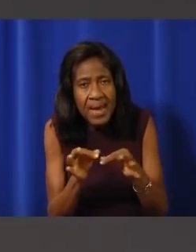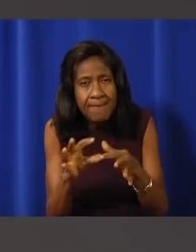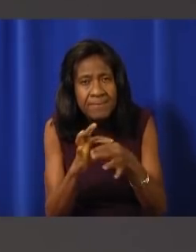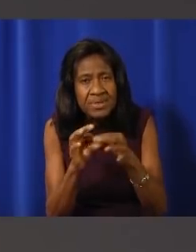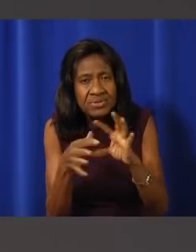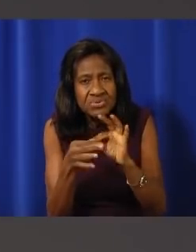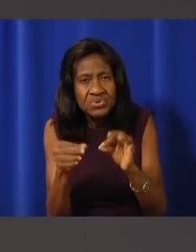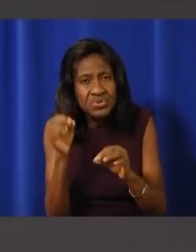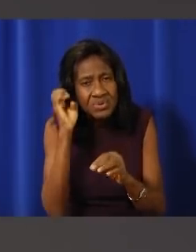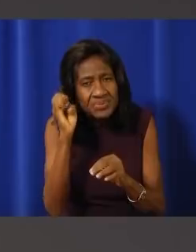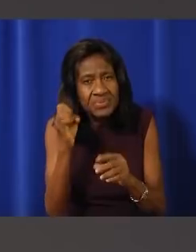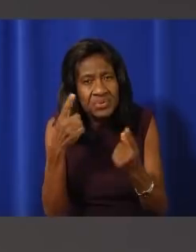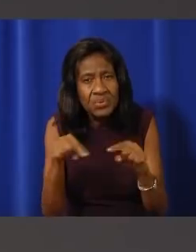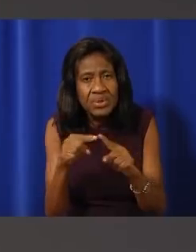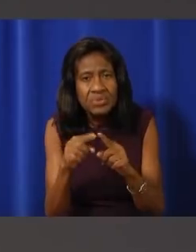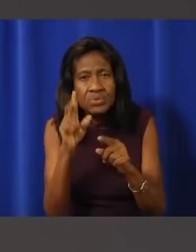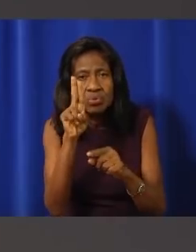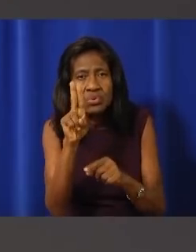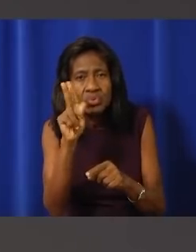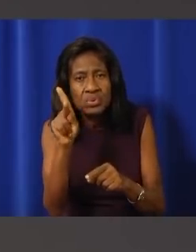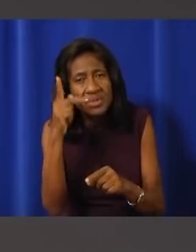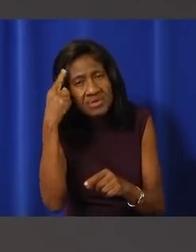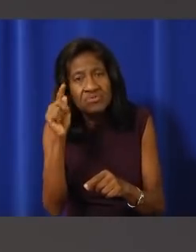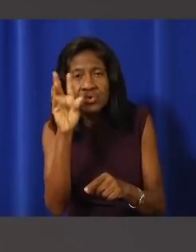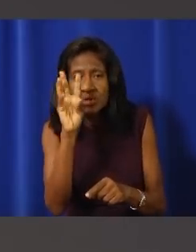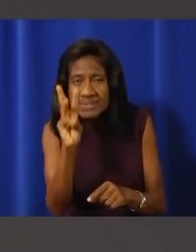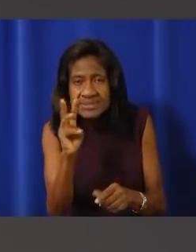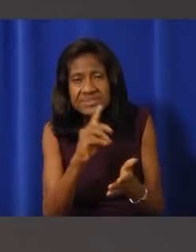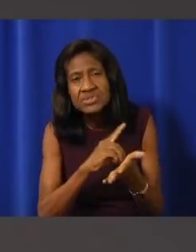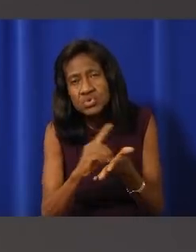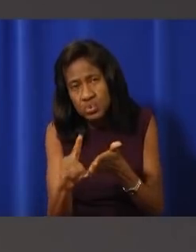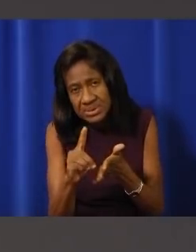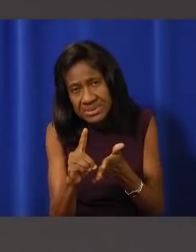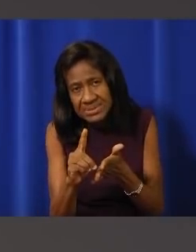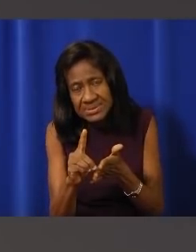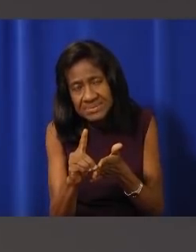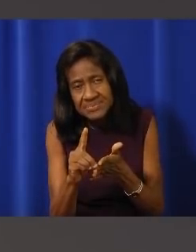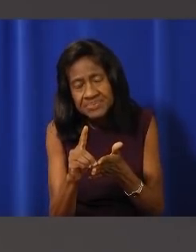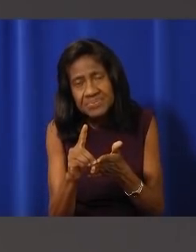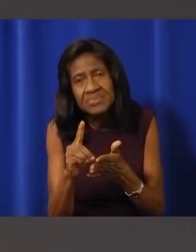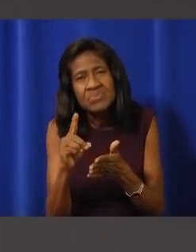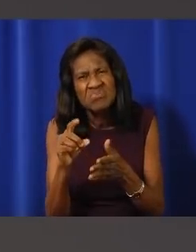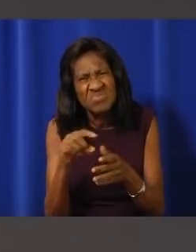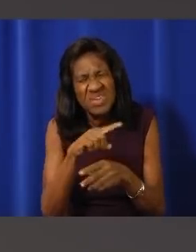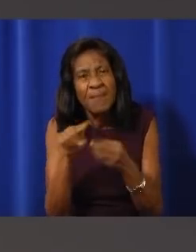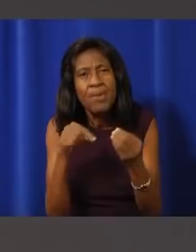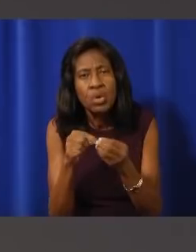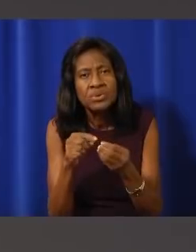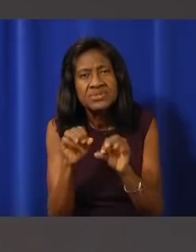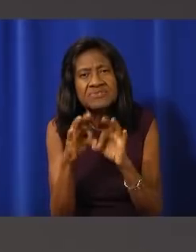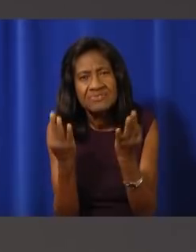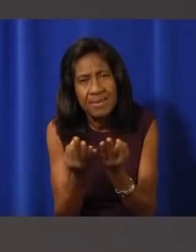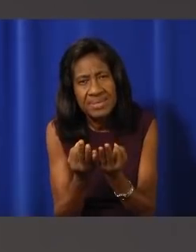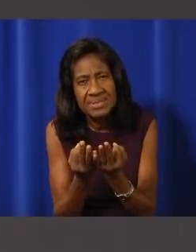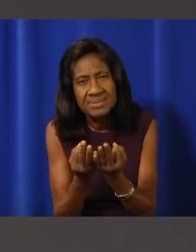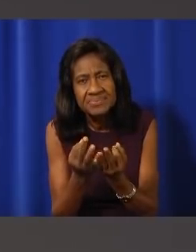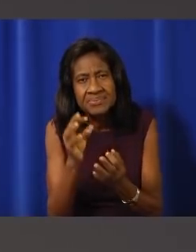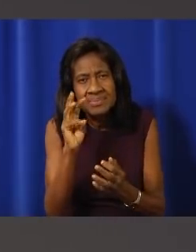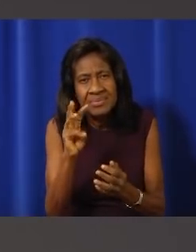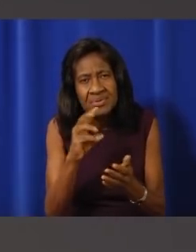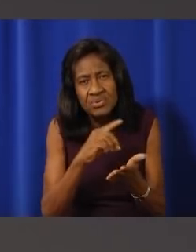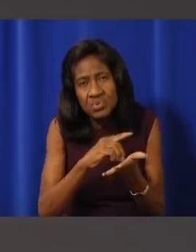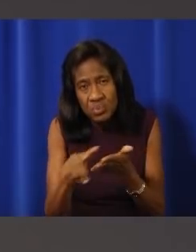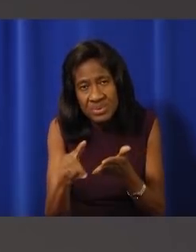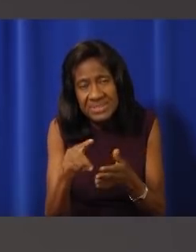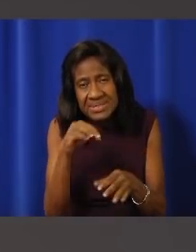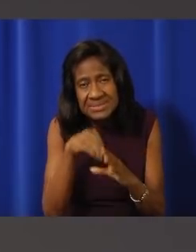United Kingdom now for the last 6 weeks, as many of you will have known, attending to a family matter. 6 weeks in a country where we know